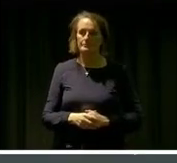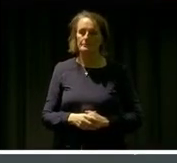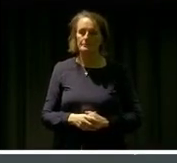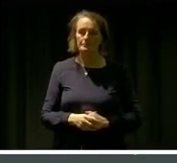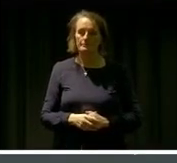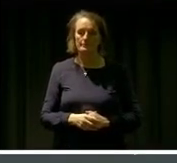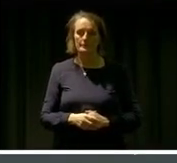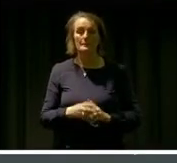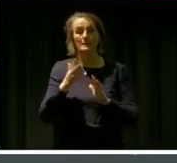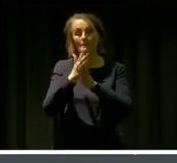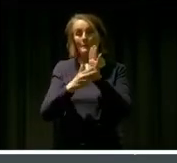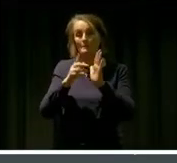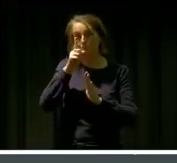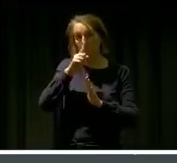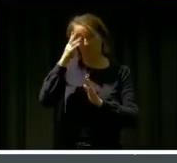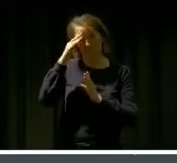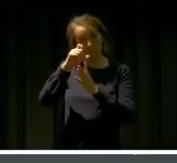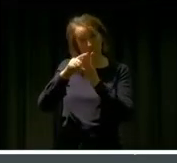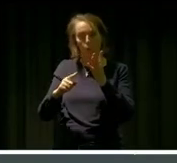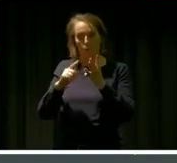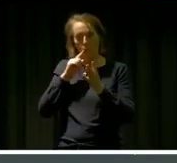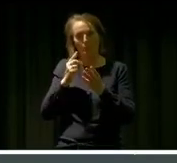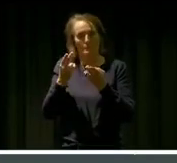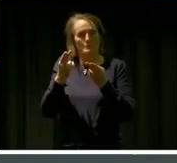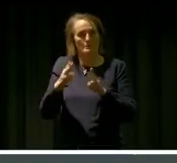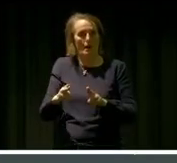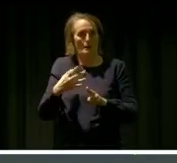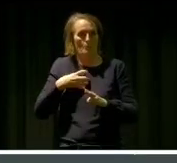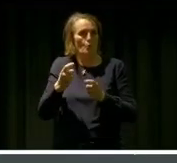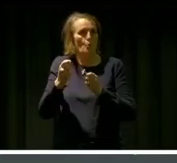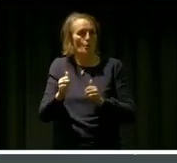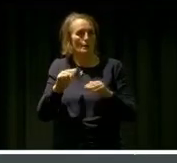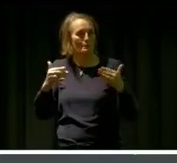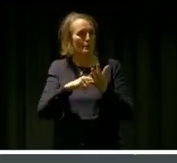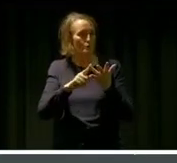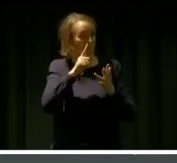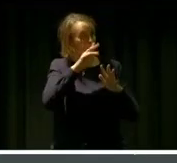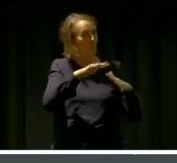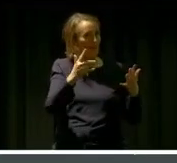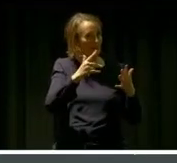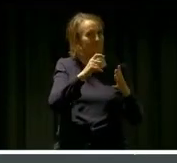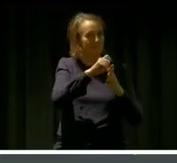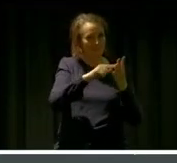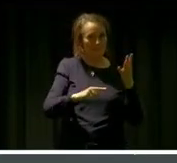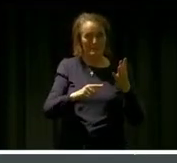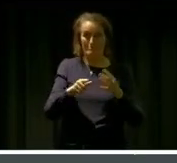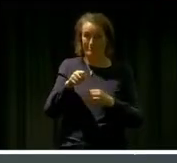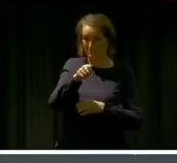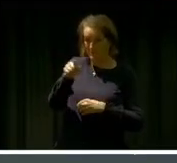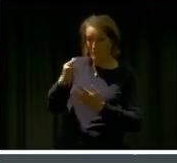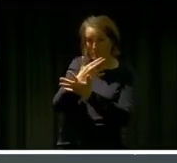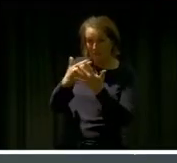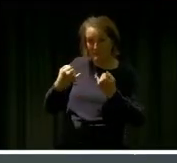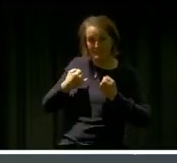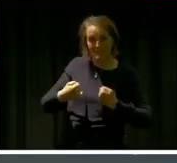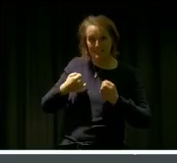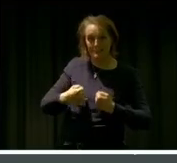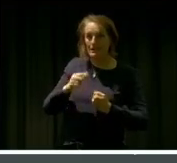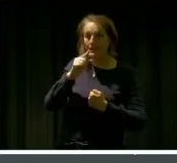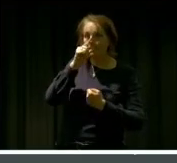lower life expectancy. Unfortunately, many of these health problems could have been prevented, and a